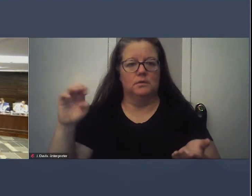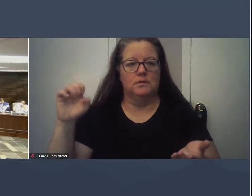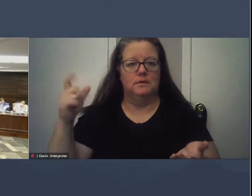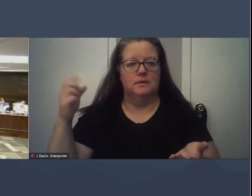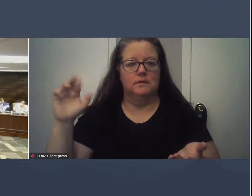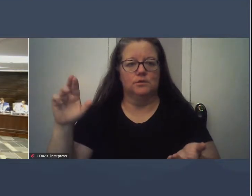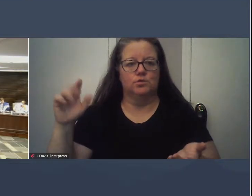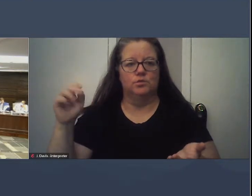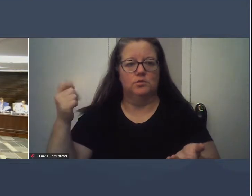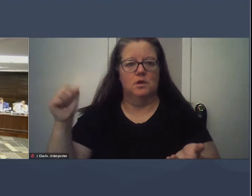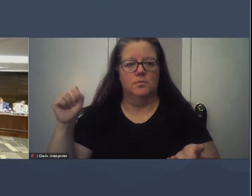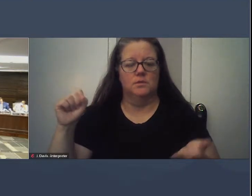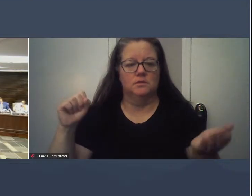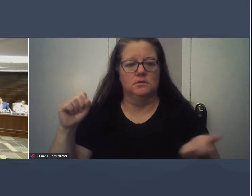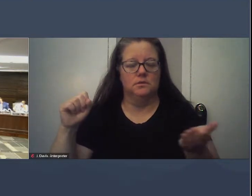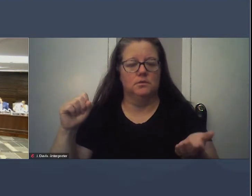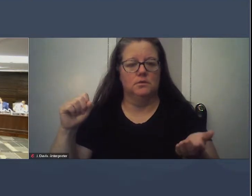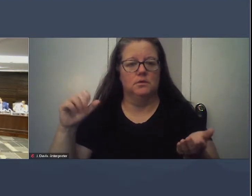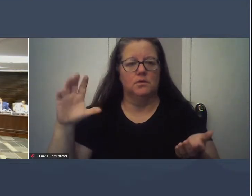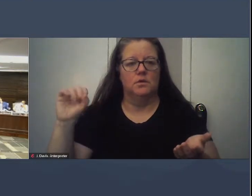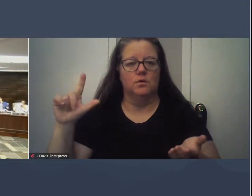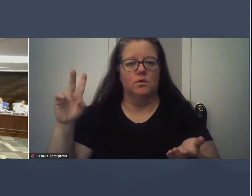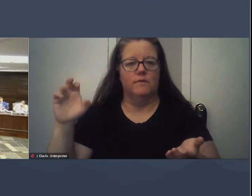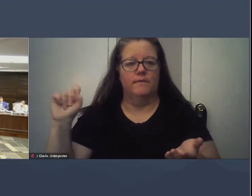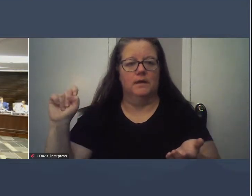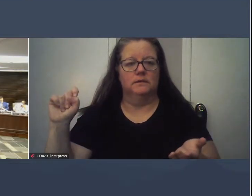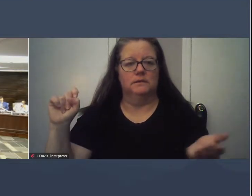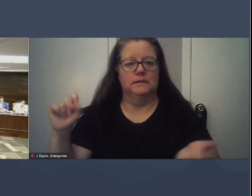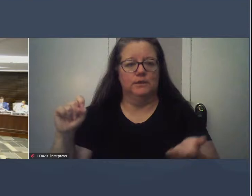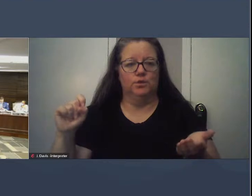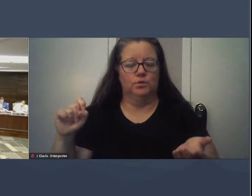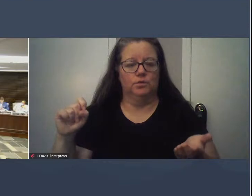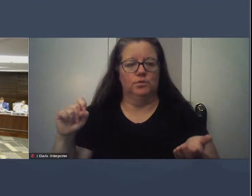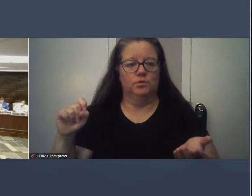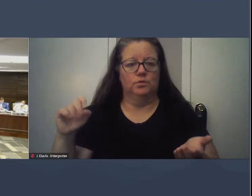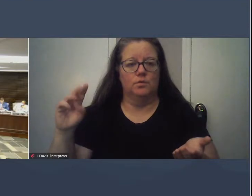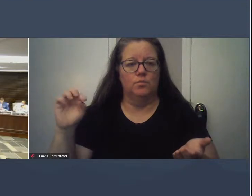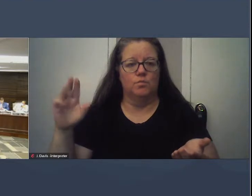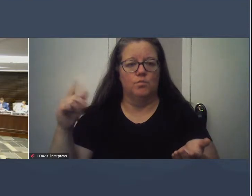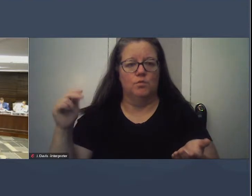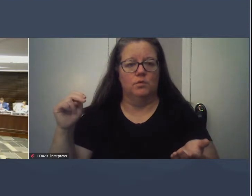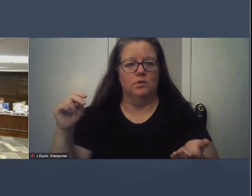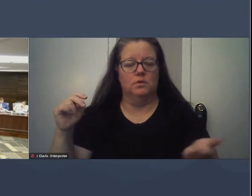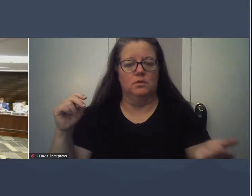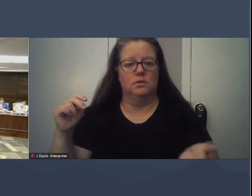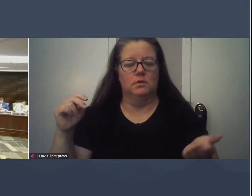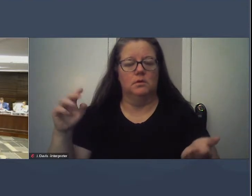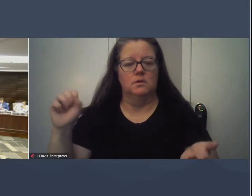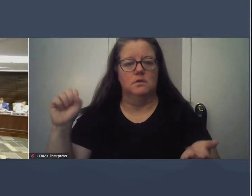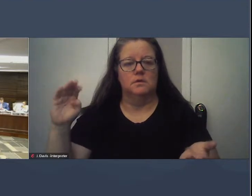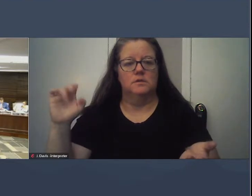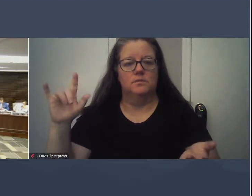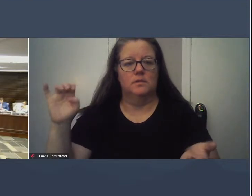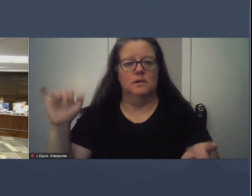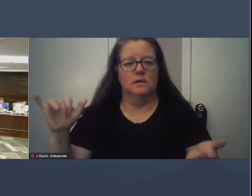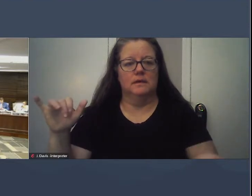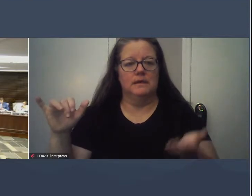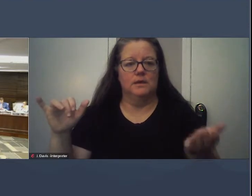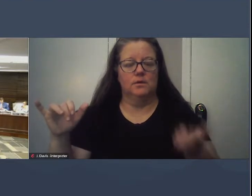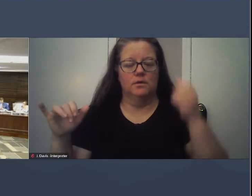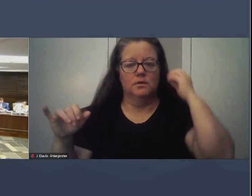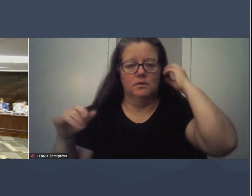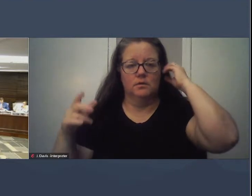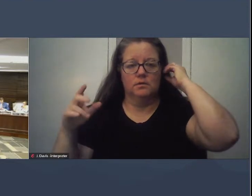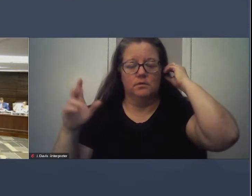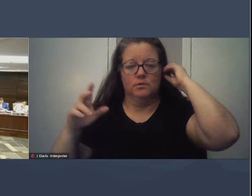Thomas. Present. Councilman Colvette. Councilman Morgan. Chair Smiley. I'm here, and I would like to note that